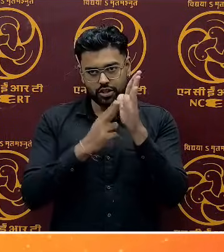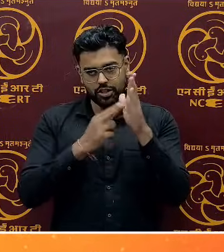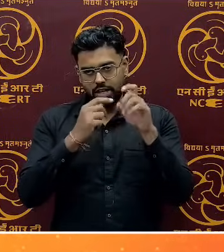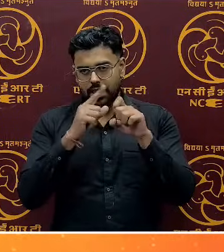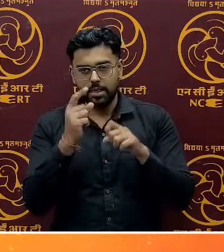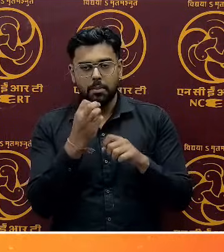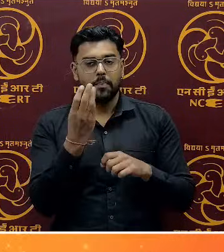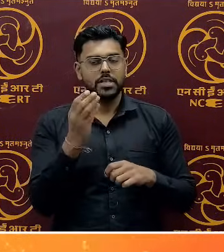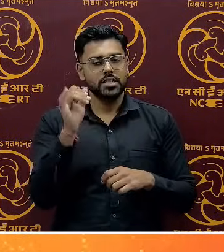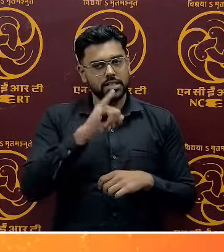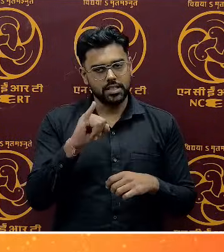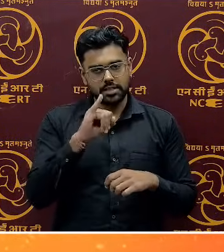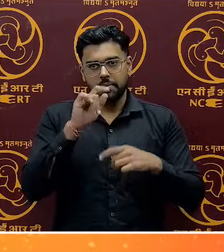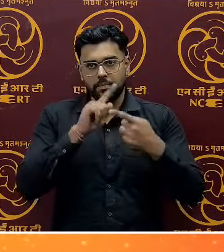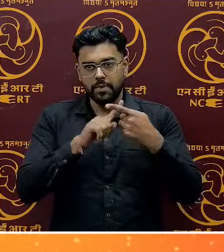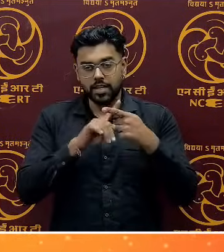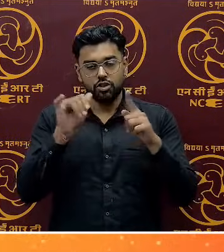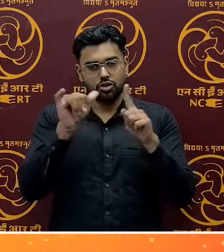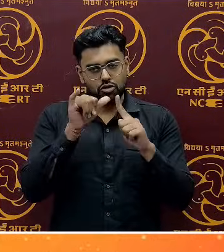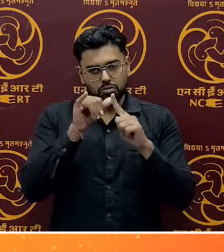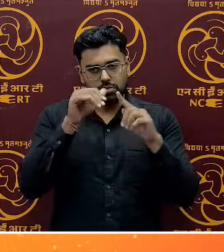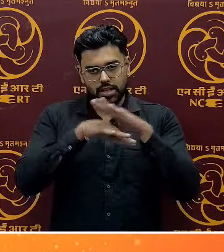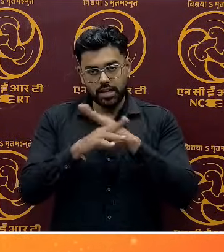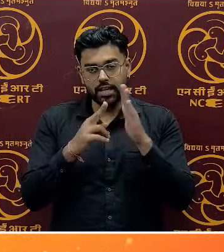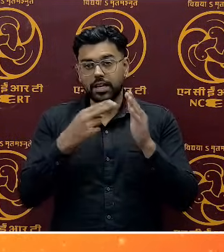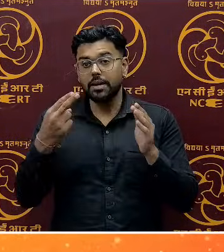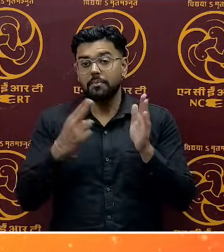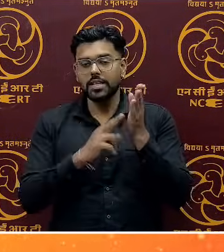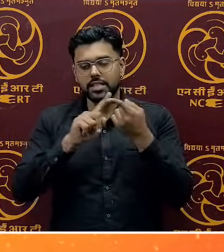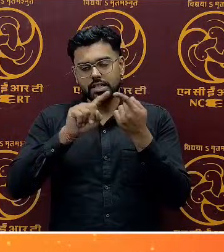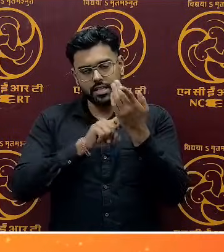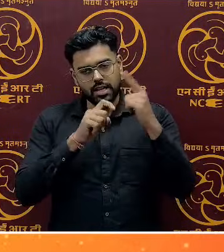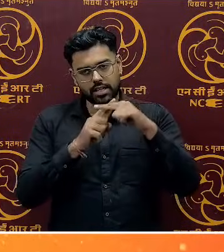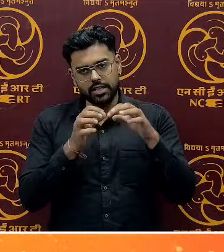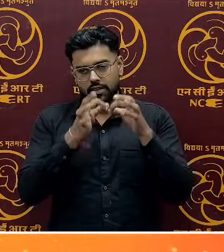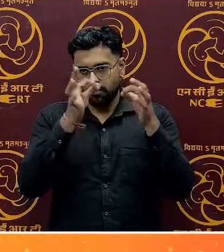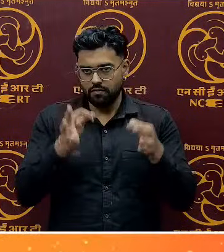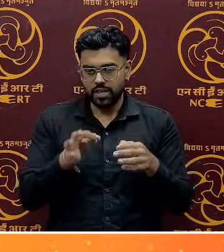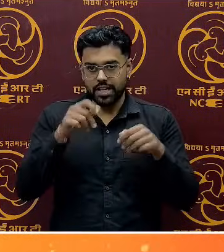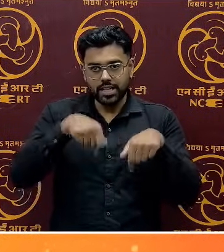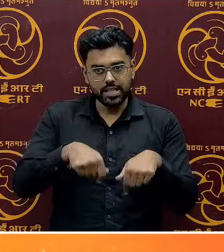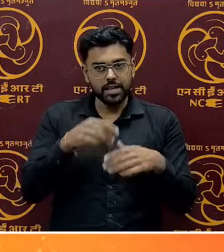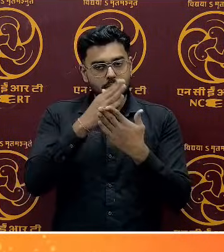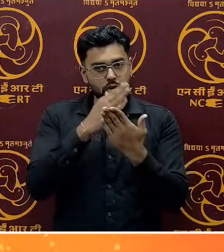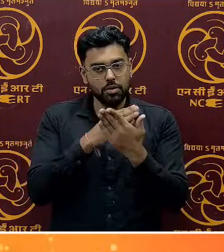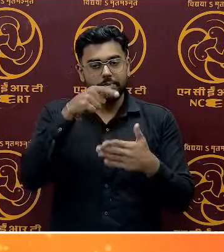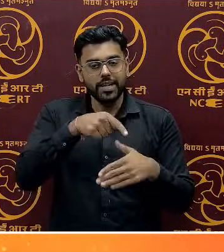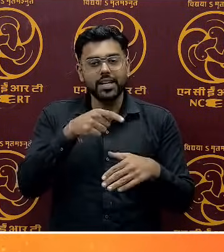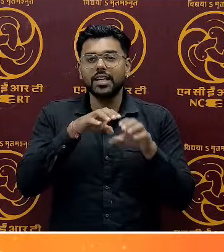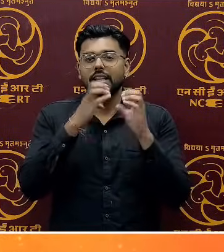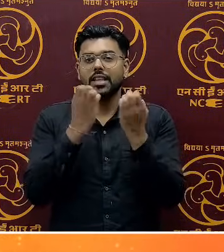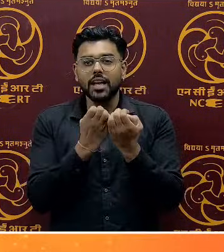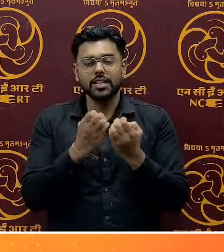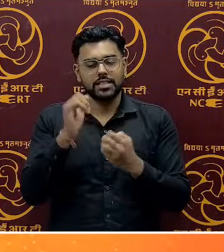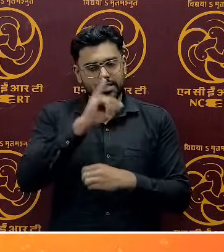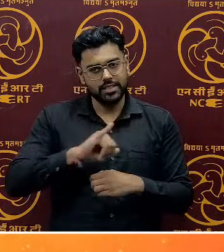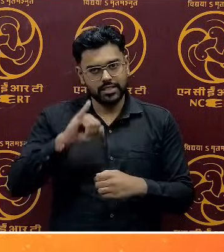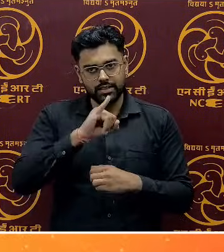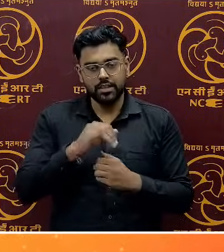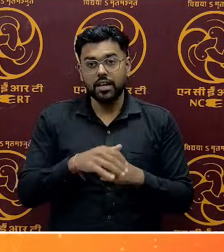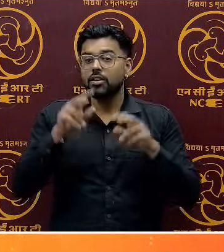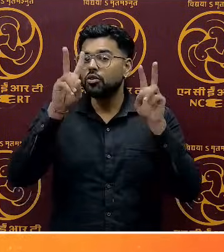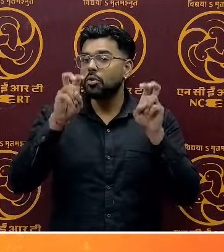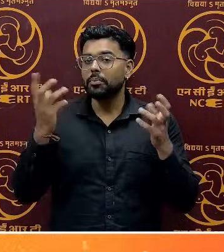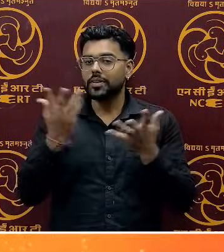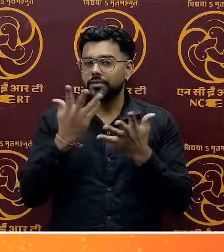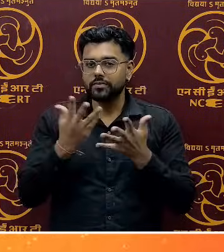number 6 and also on our YouTube handle NCERT Official. This session is meant for us students of class 6 and the